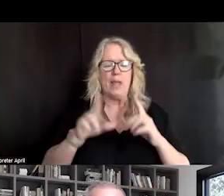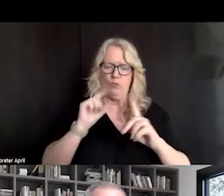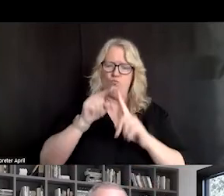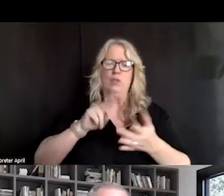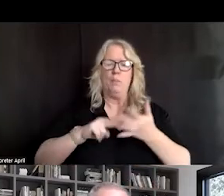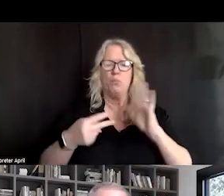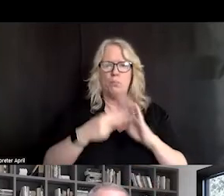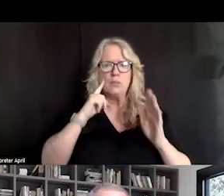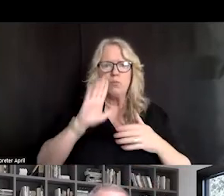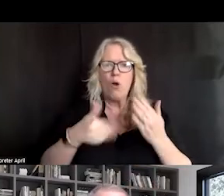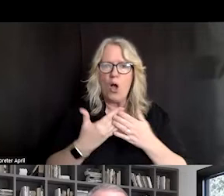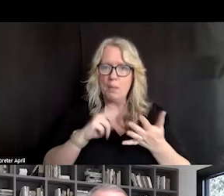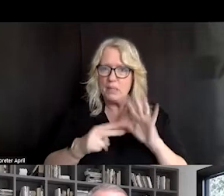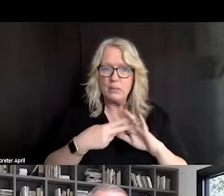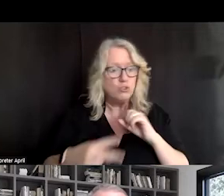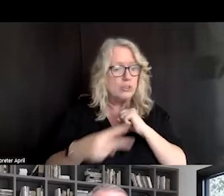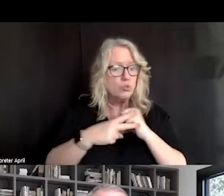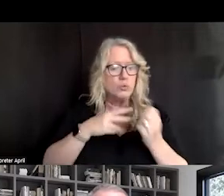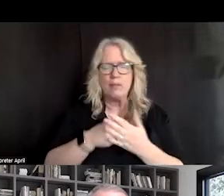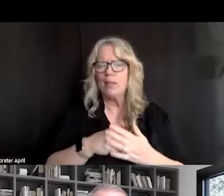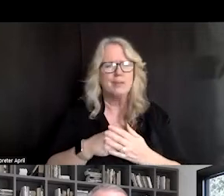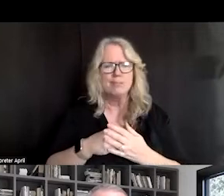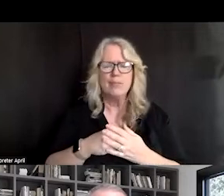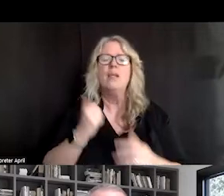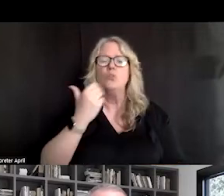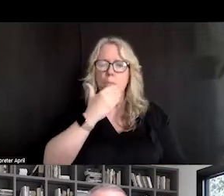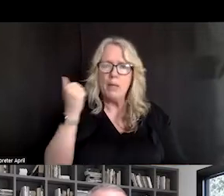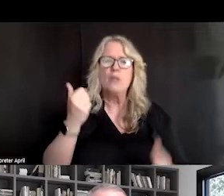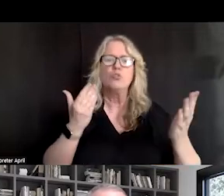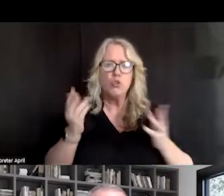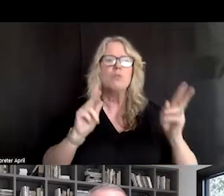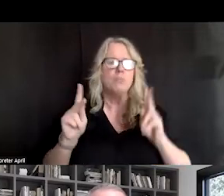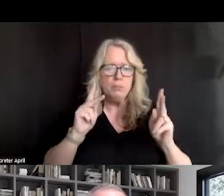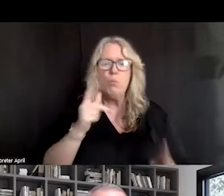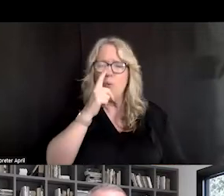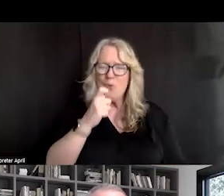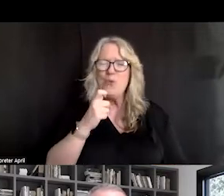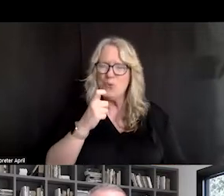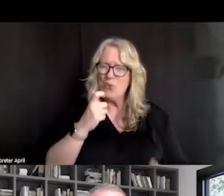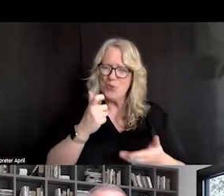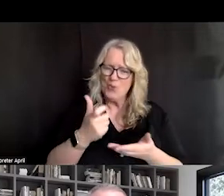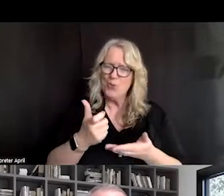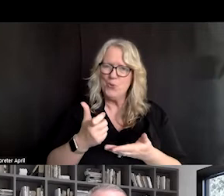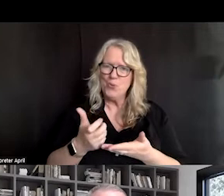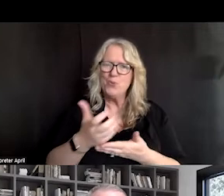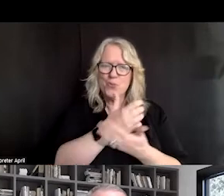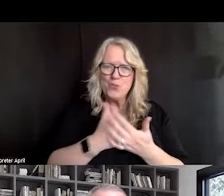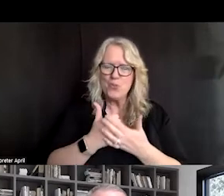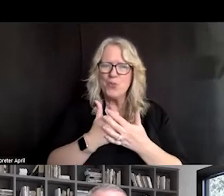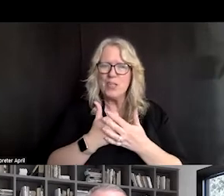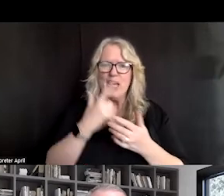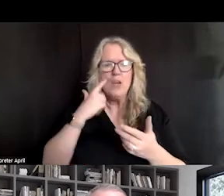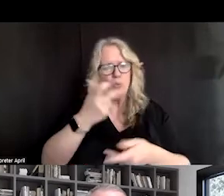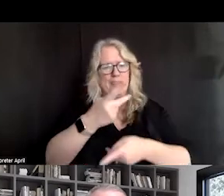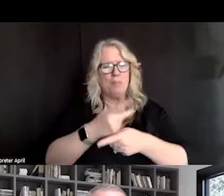of all of this. It's not just to save money, but to better serve people who deserve to be treated with care